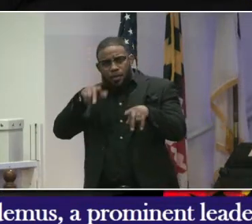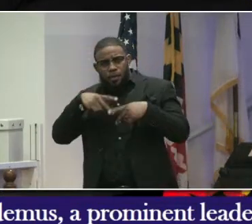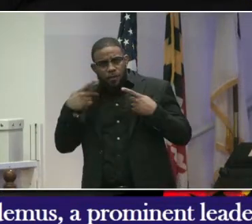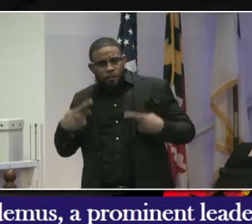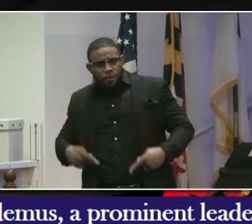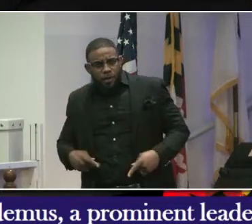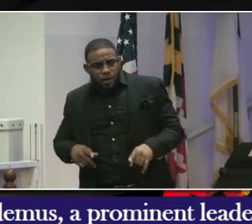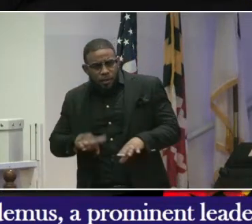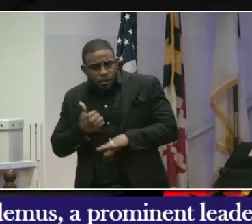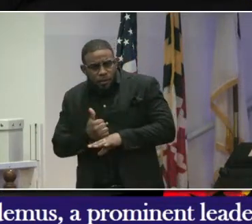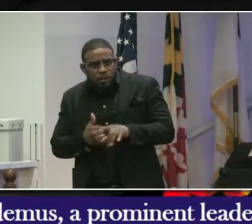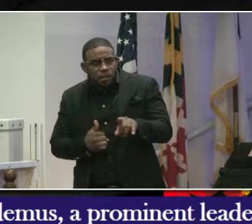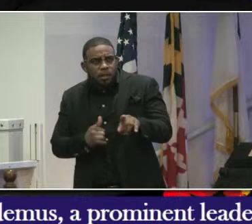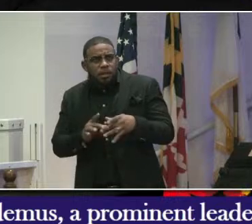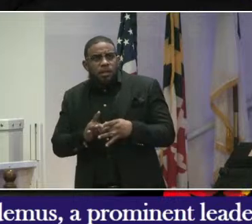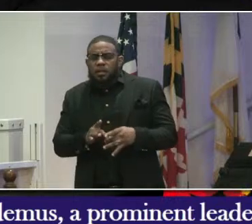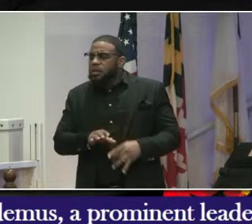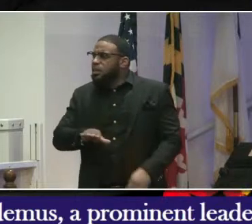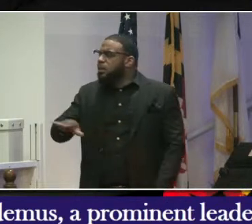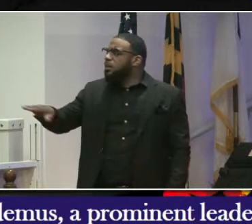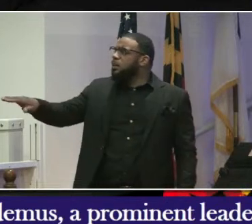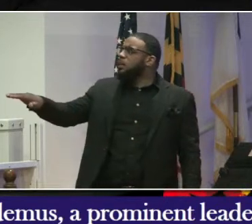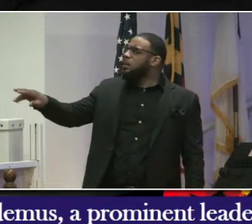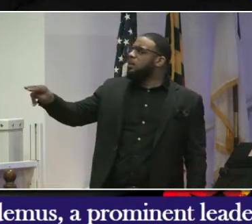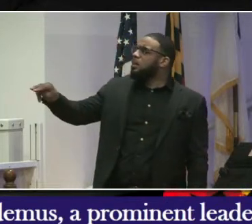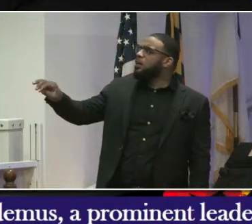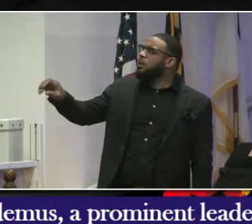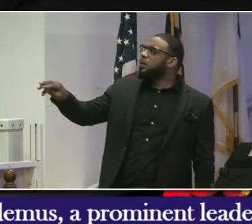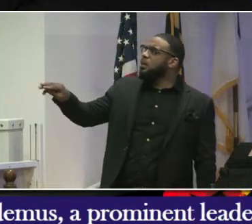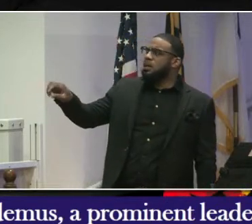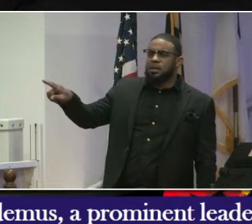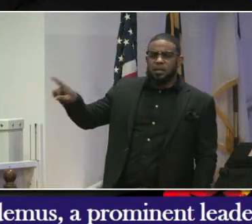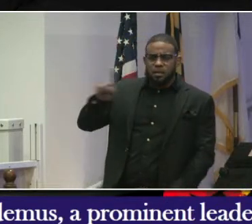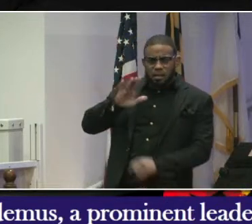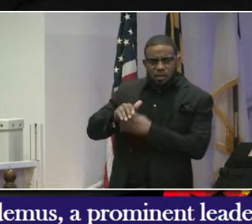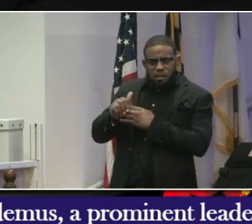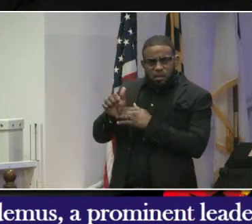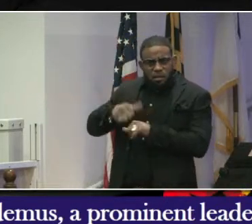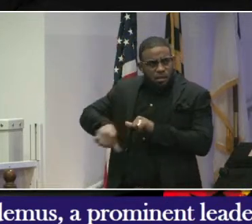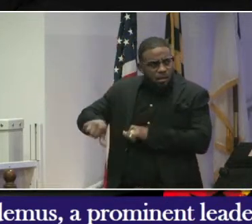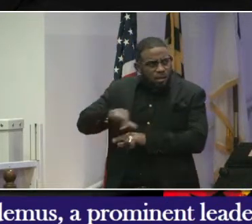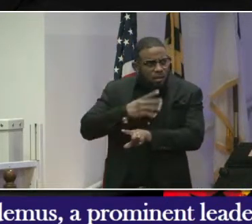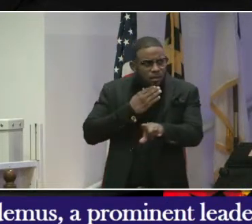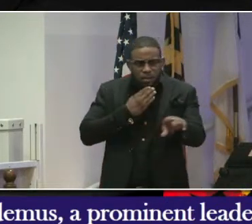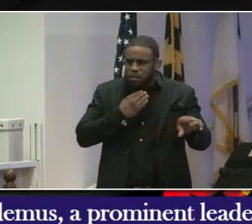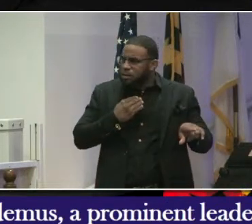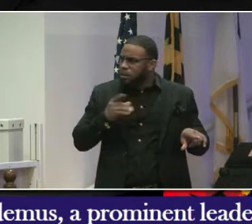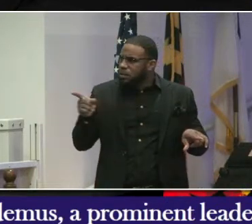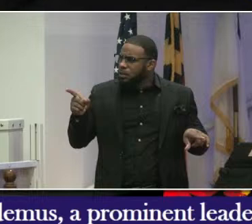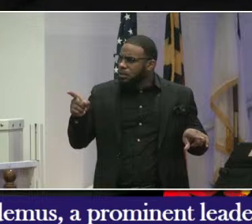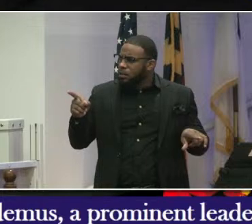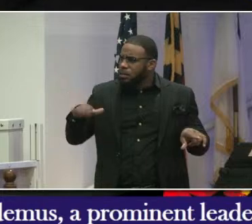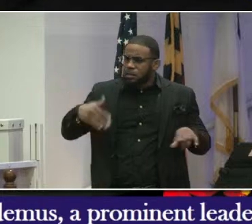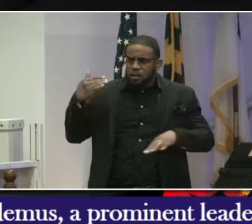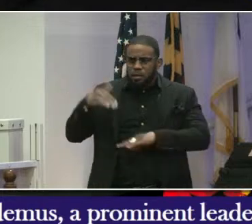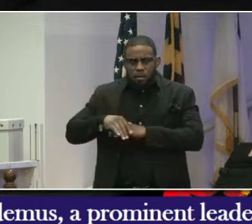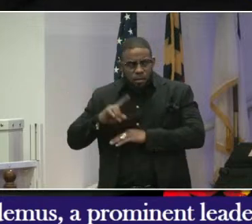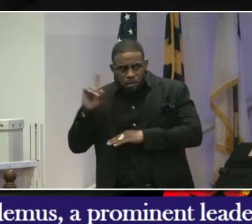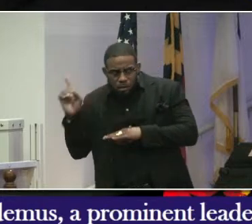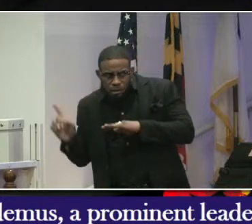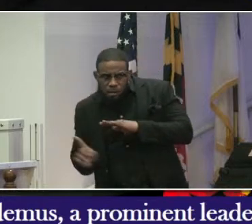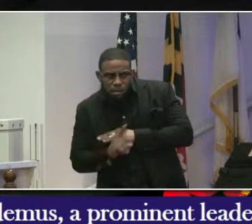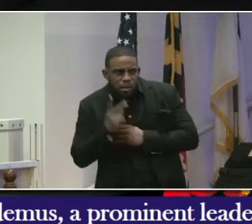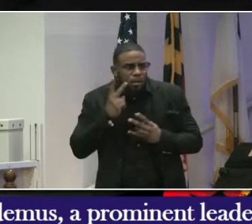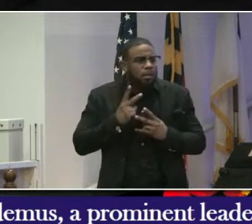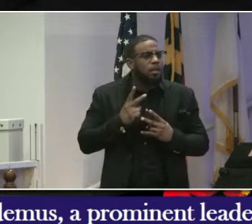Pharisee sect, Nicodemus, a promised leader among the Jews. Late one night he visited Jesus and